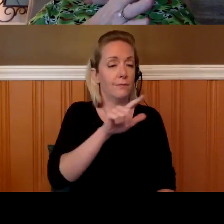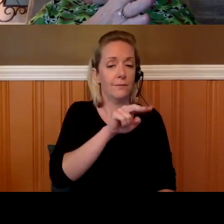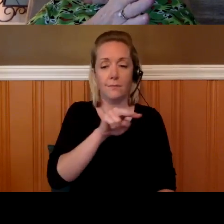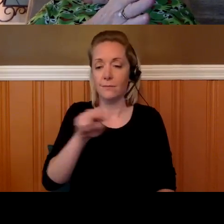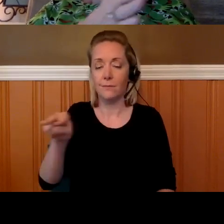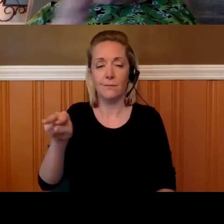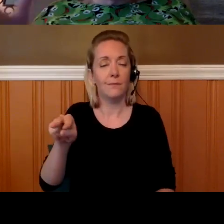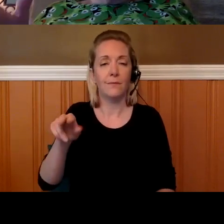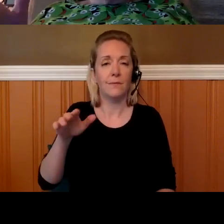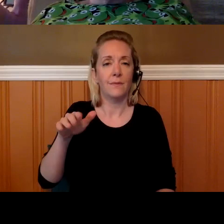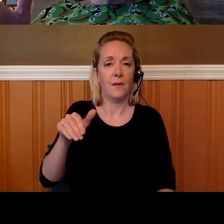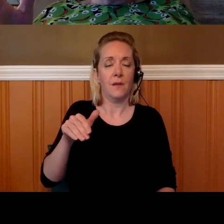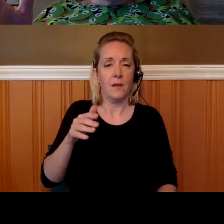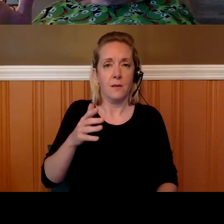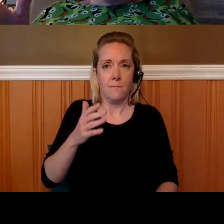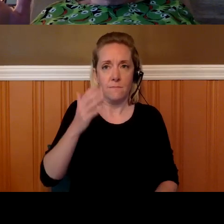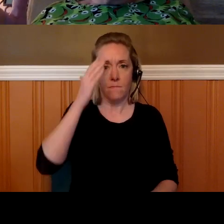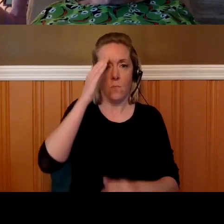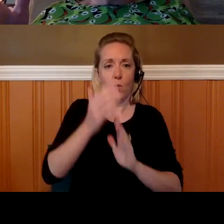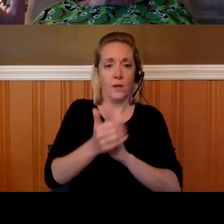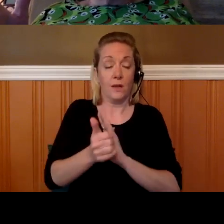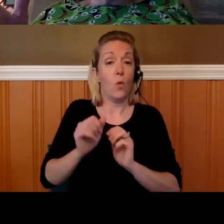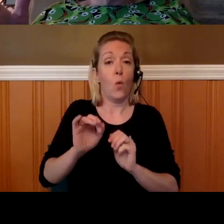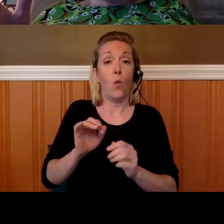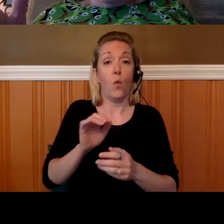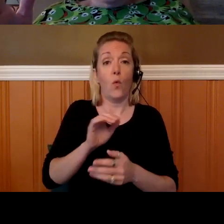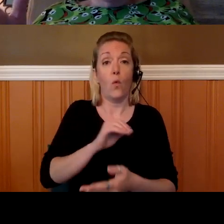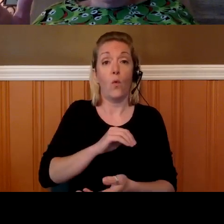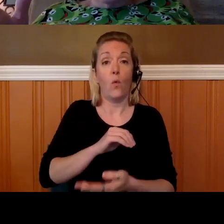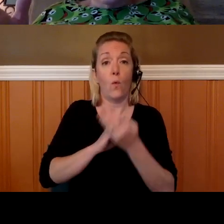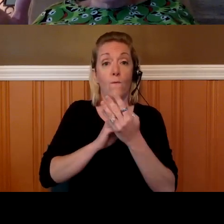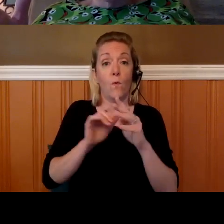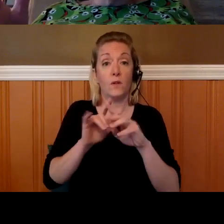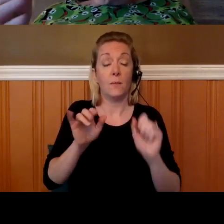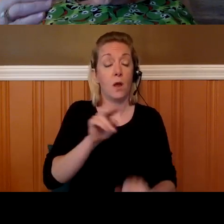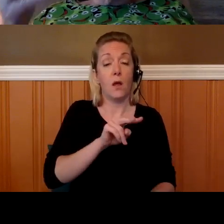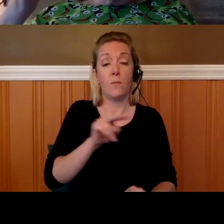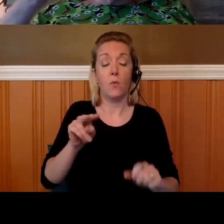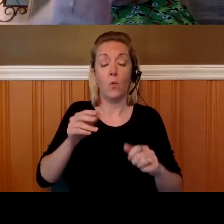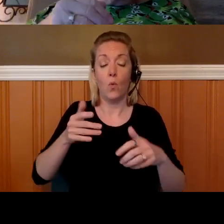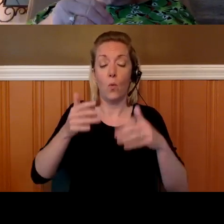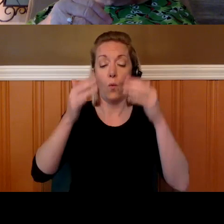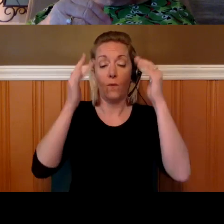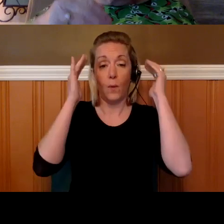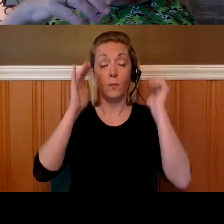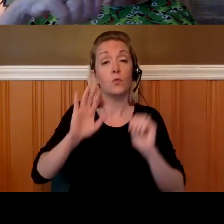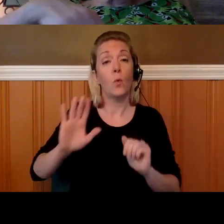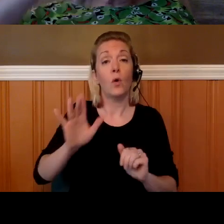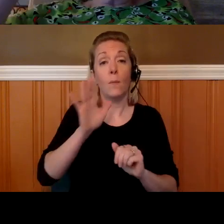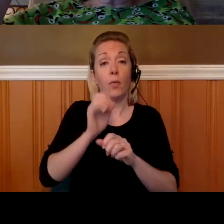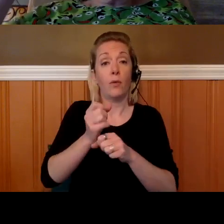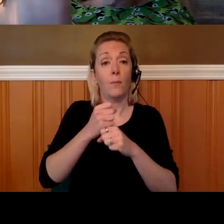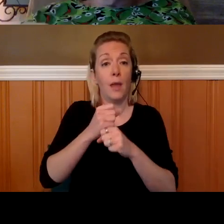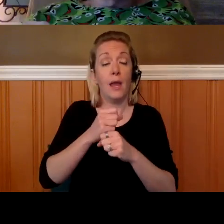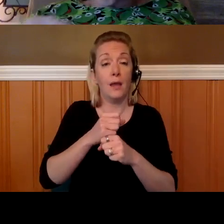look at all 4 at one time. That would have been too confusing. So her mother created this. You uncover,